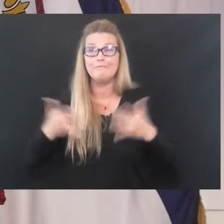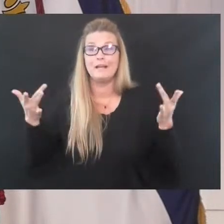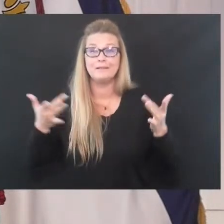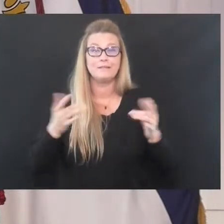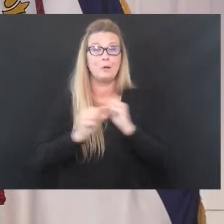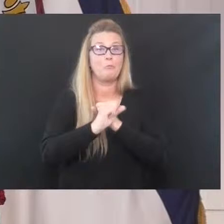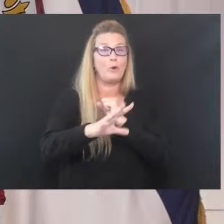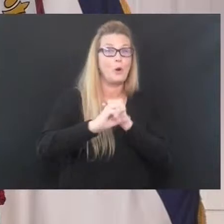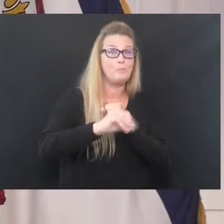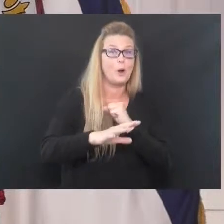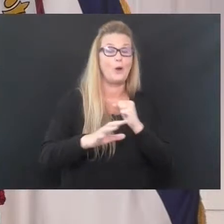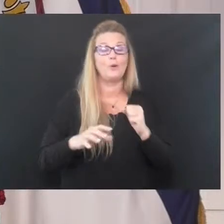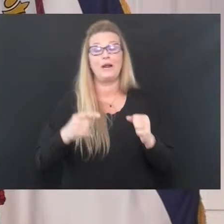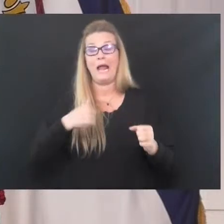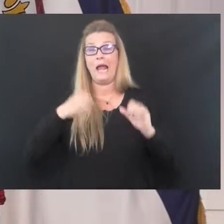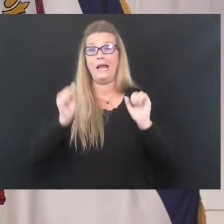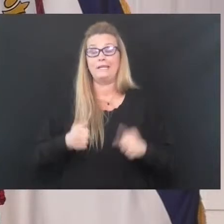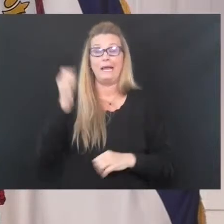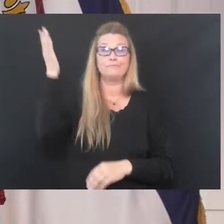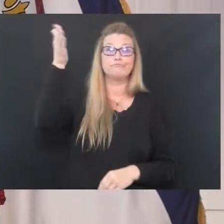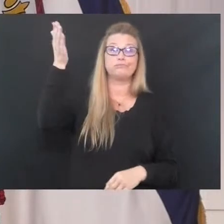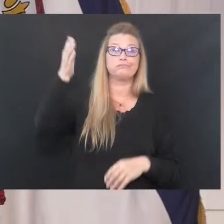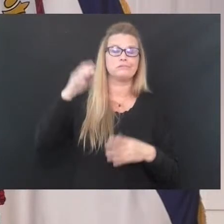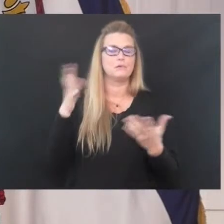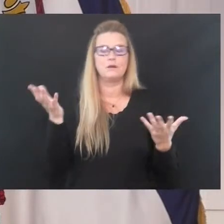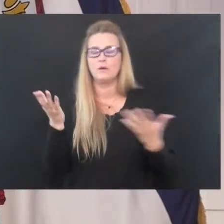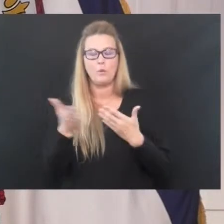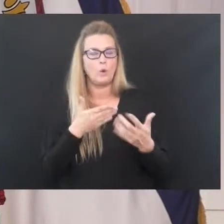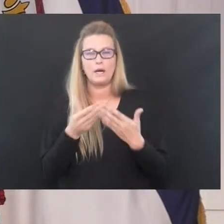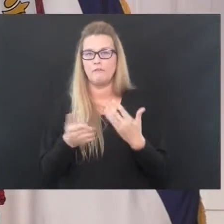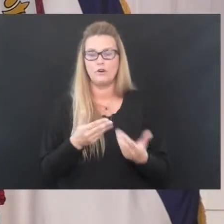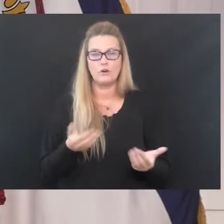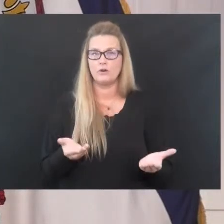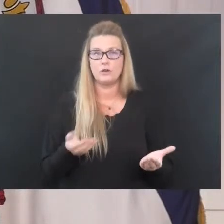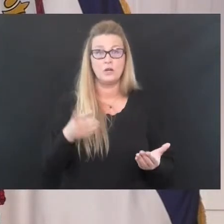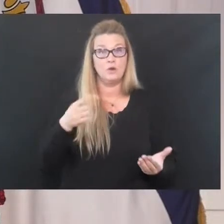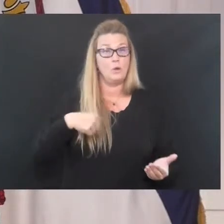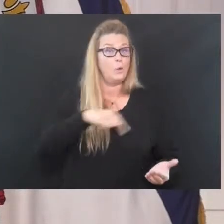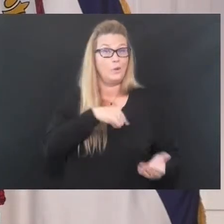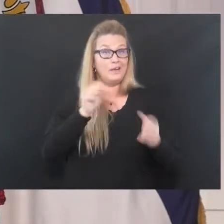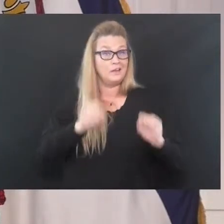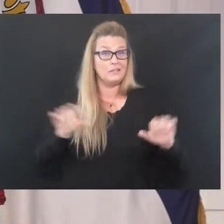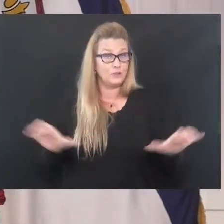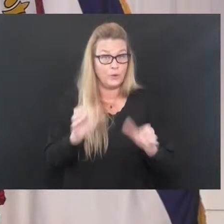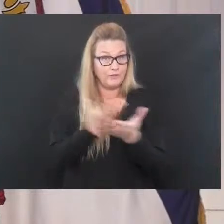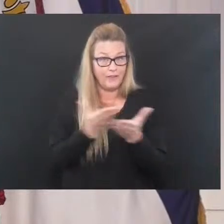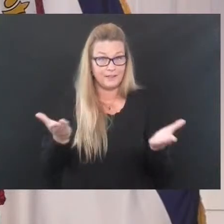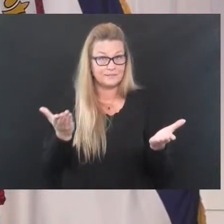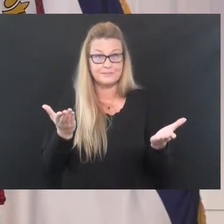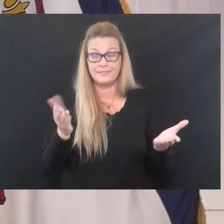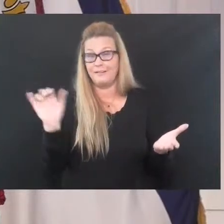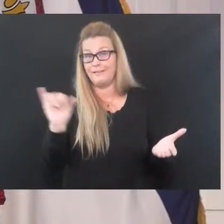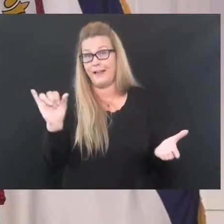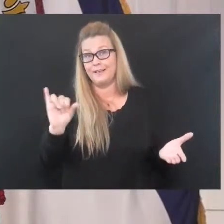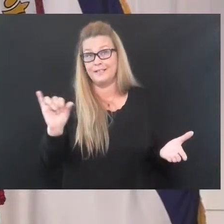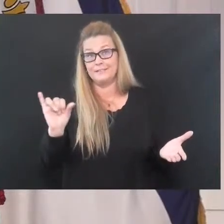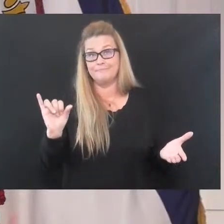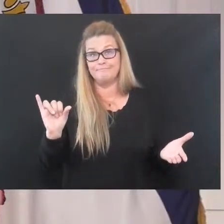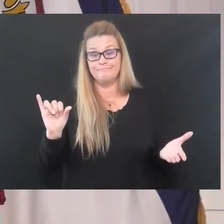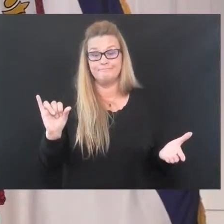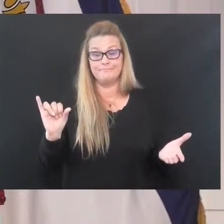promote, Jim Justice can talk to you, all that kind of stuff. You can do things like